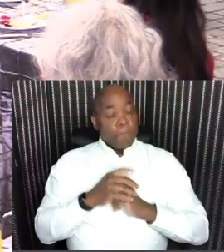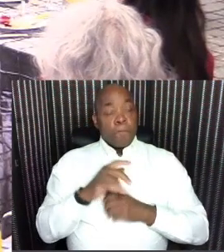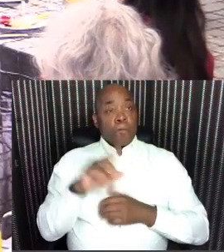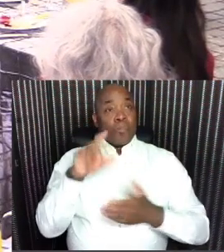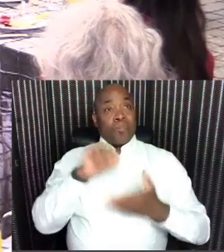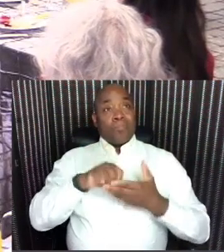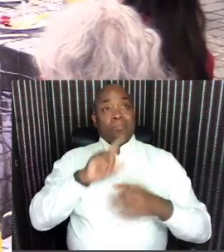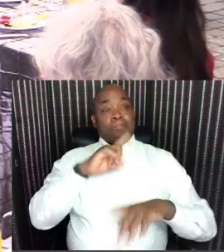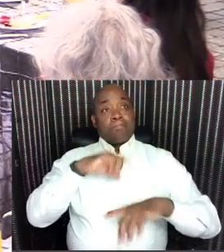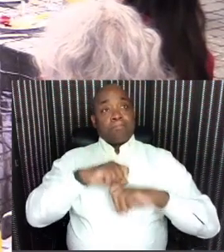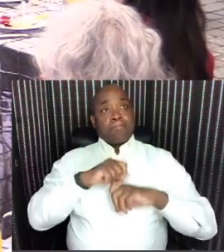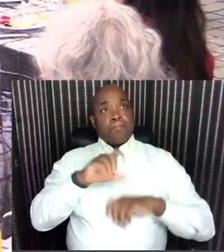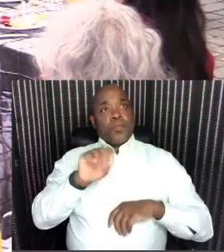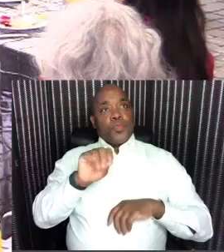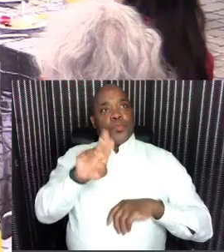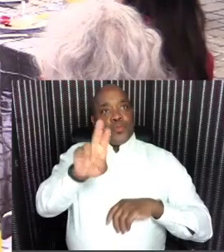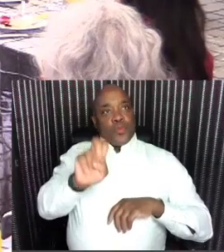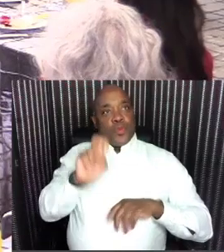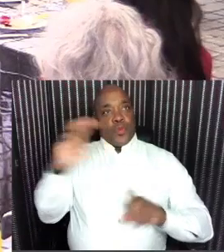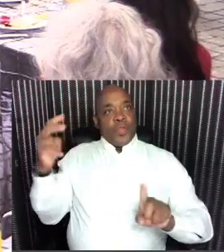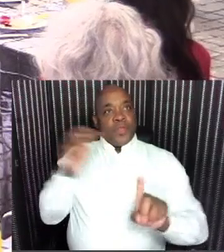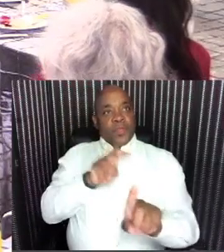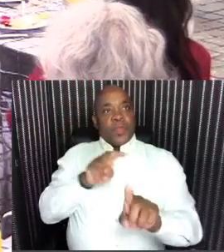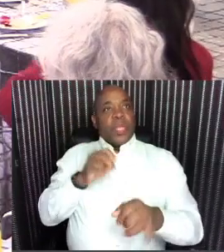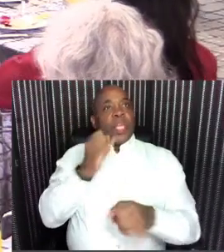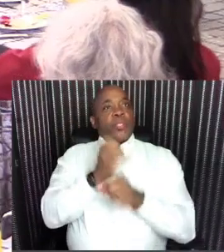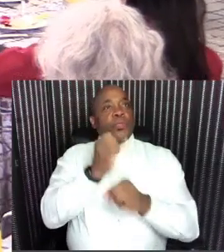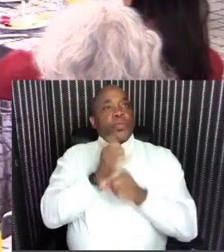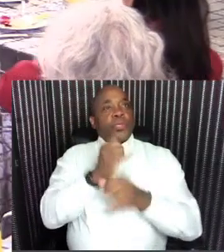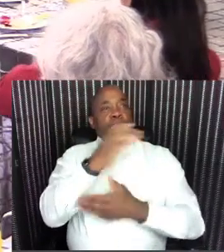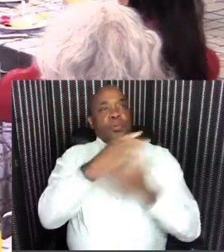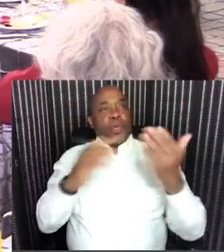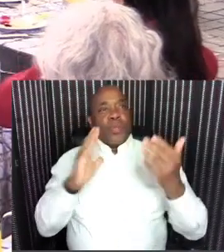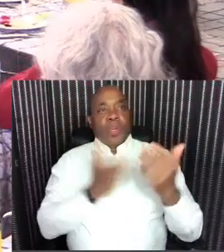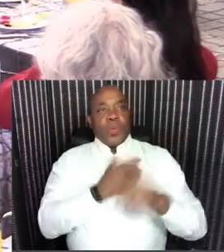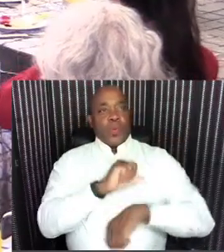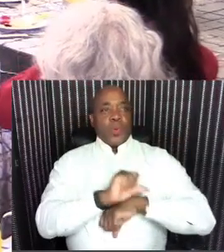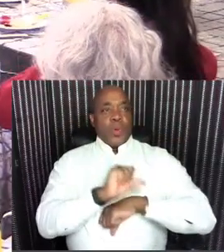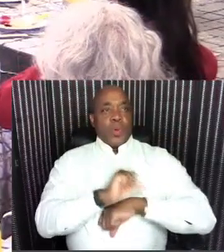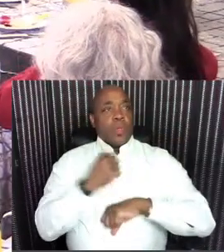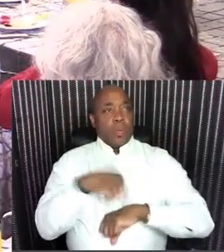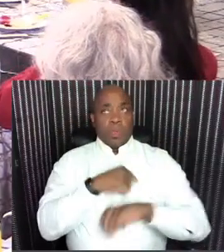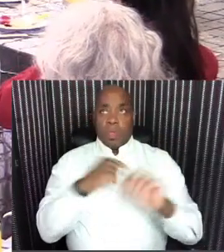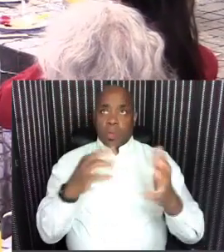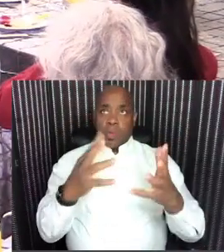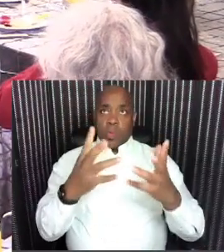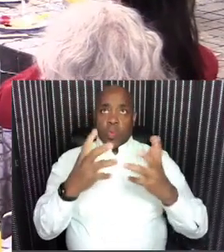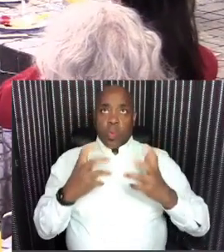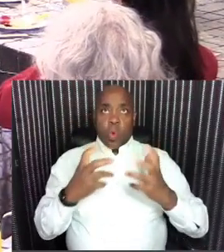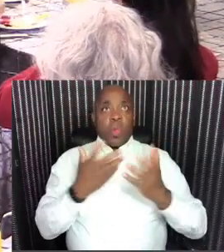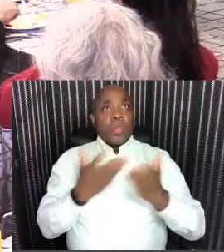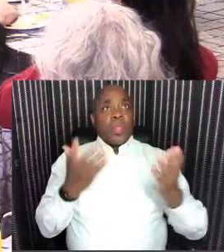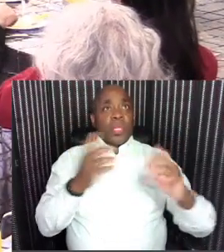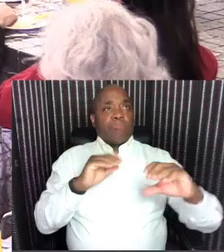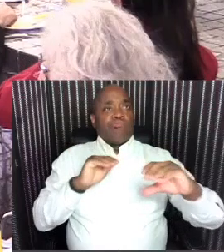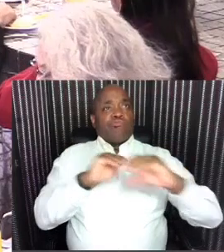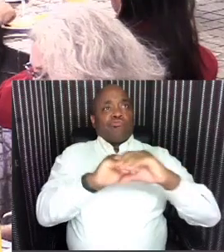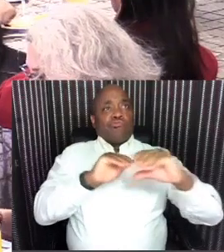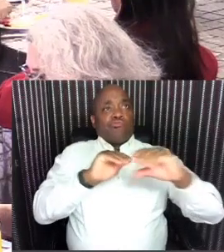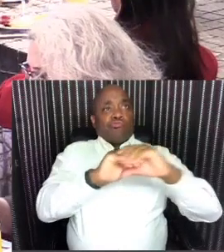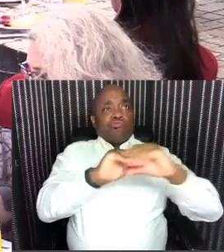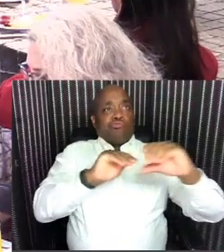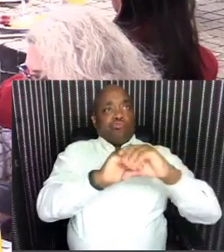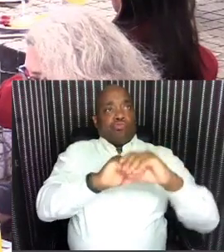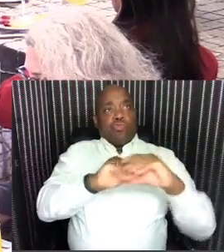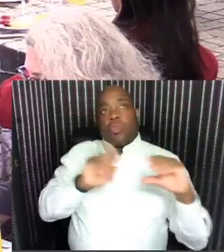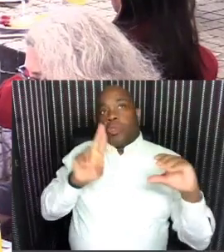the institutionalization aspect of our work. We wanted to put things in a repository, not because just simply that it was